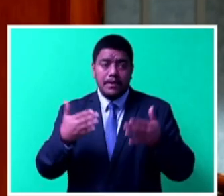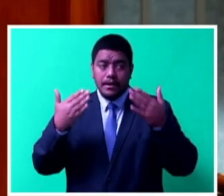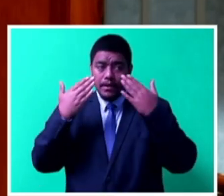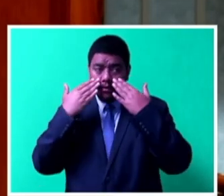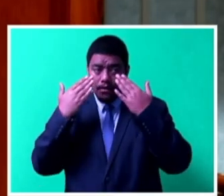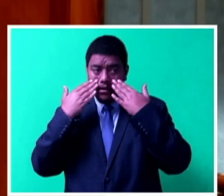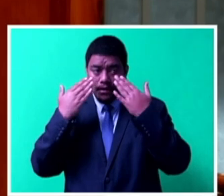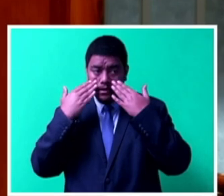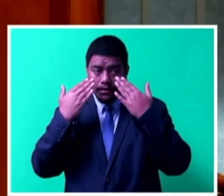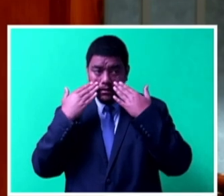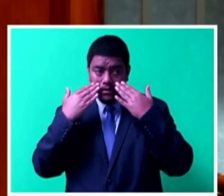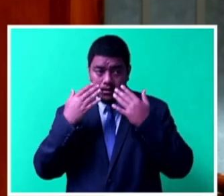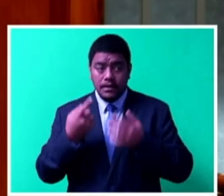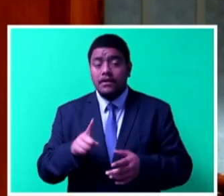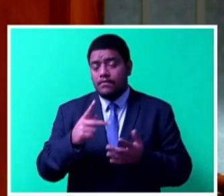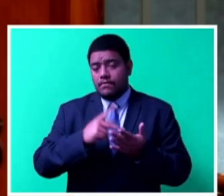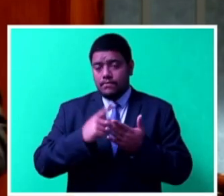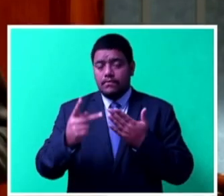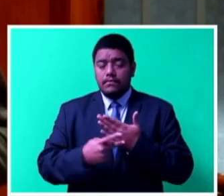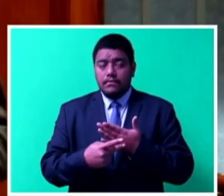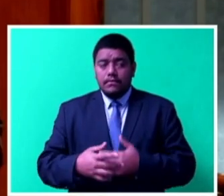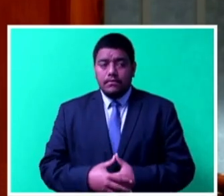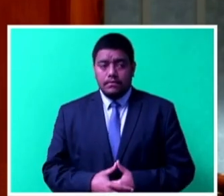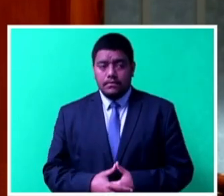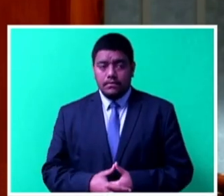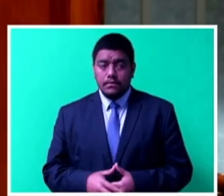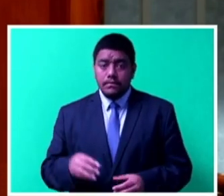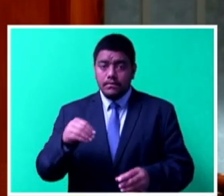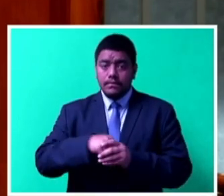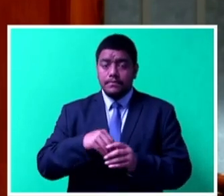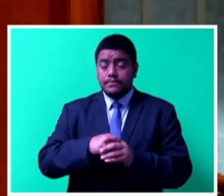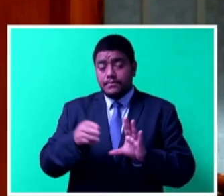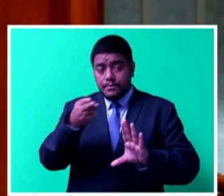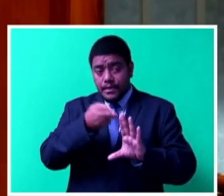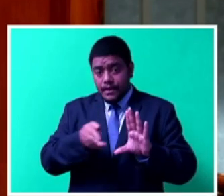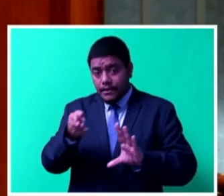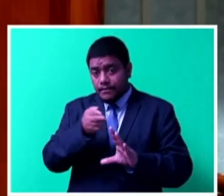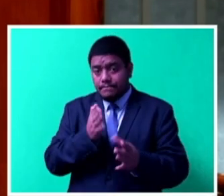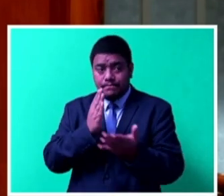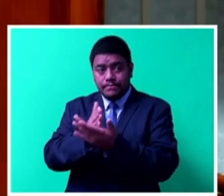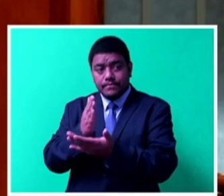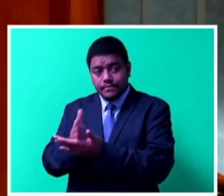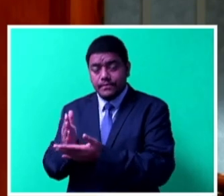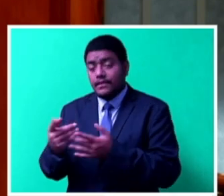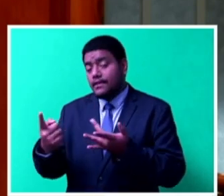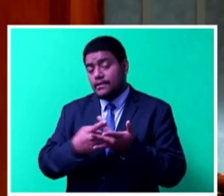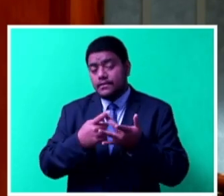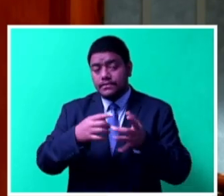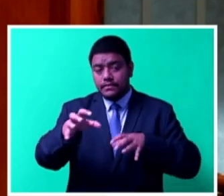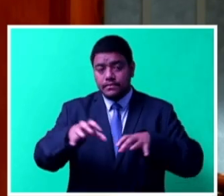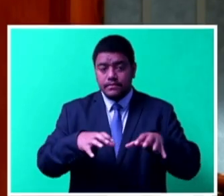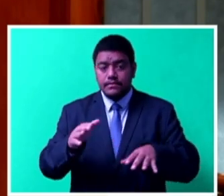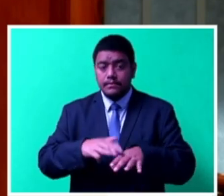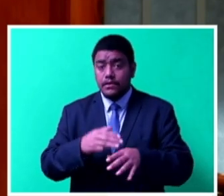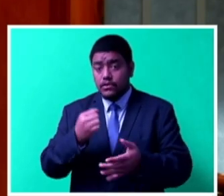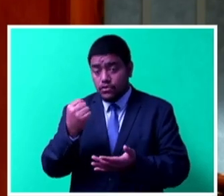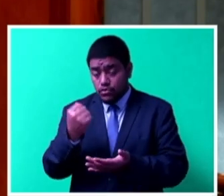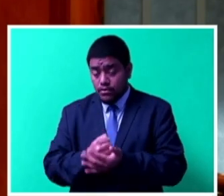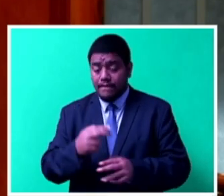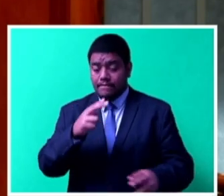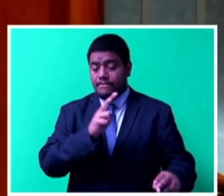awareness and civic education program, including media engagement and other activities to ensure that